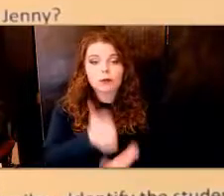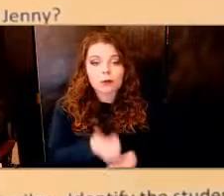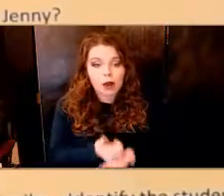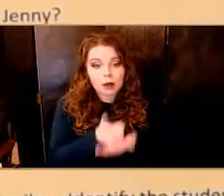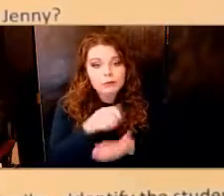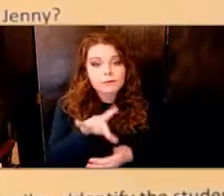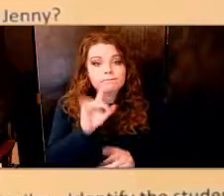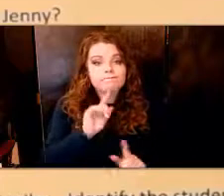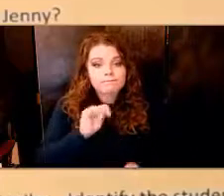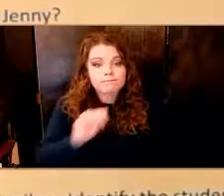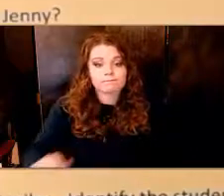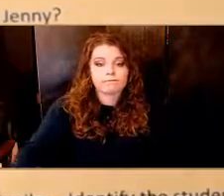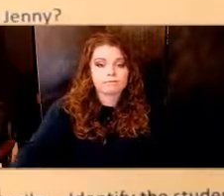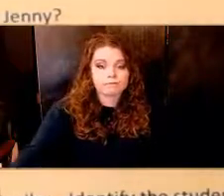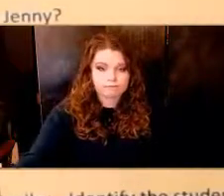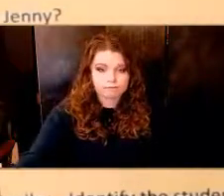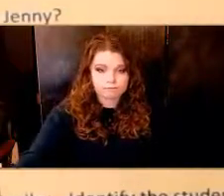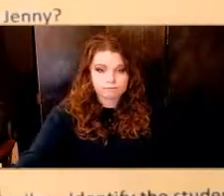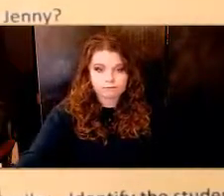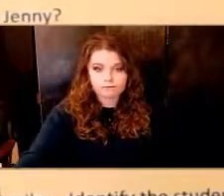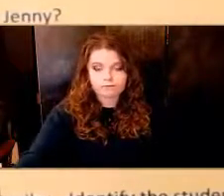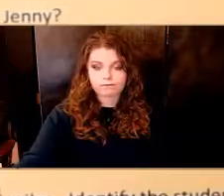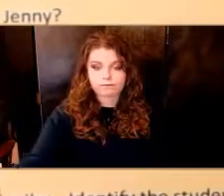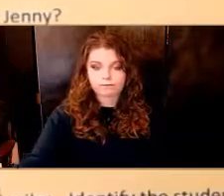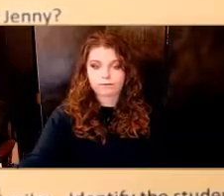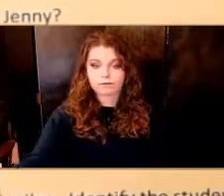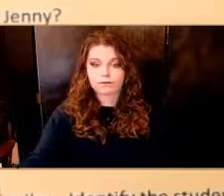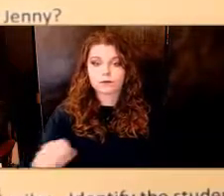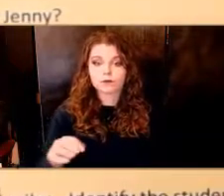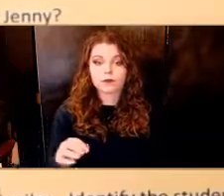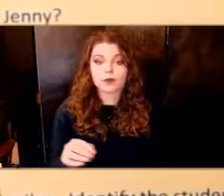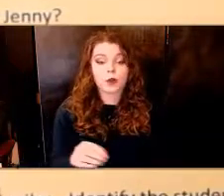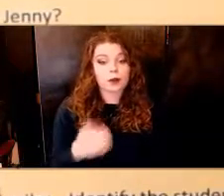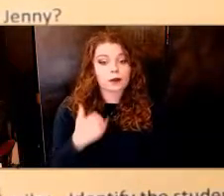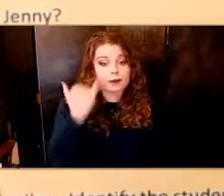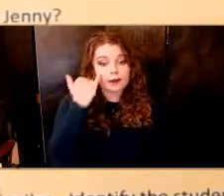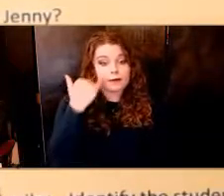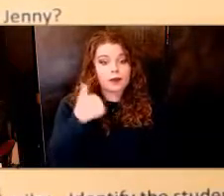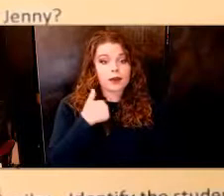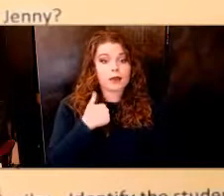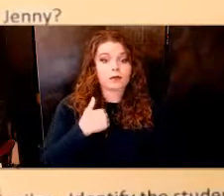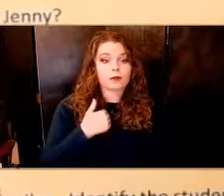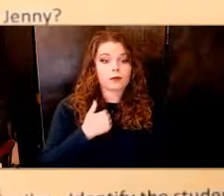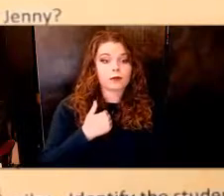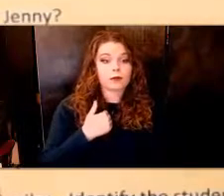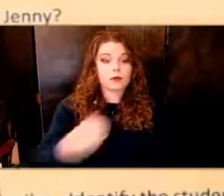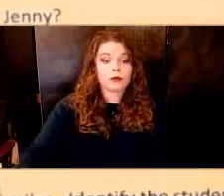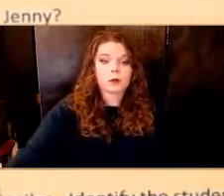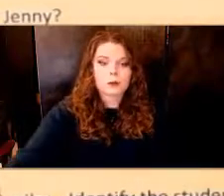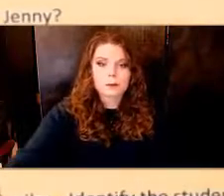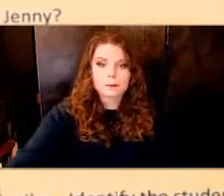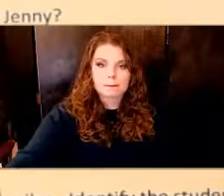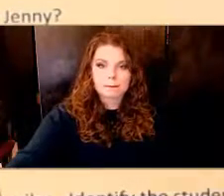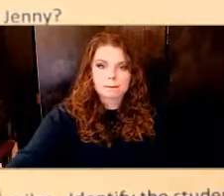my answer. So if I have 2 1/4, and I turn that to